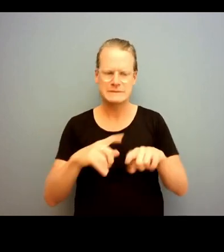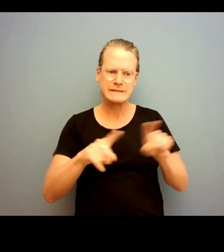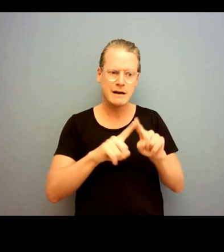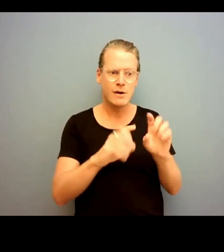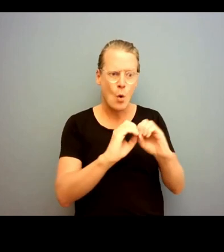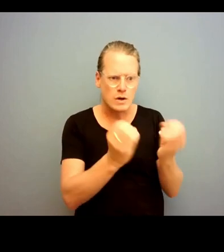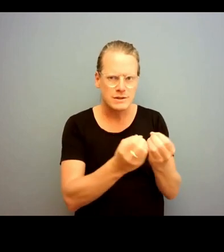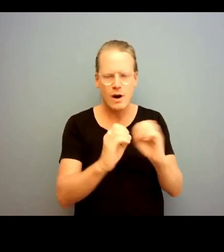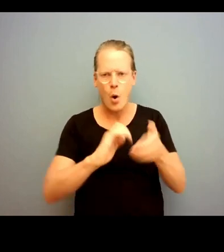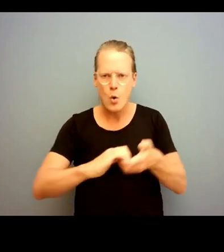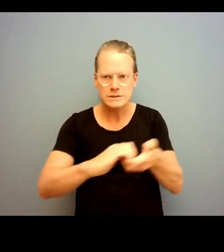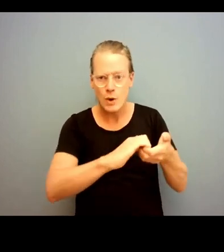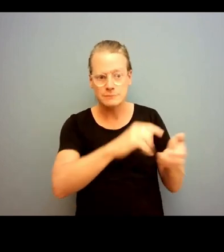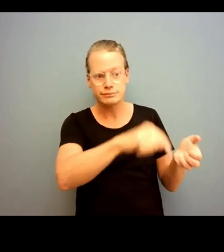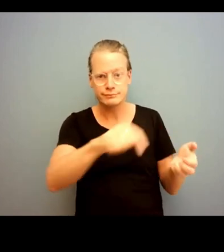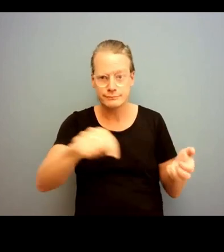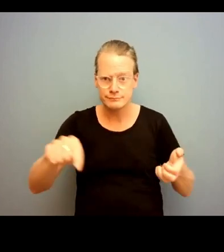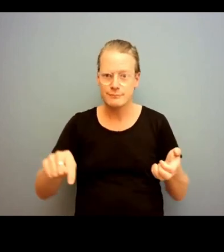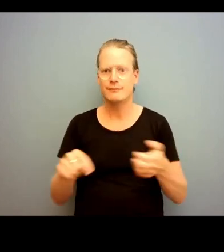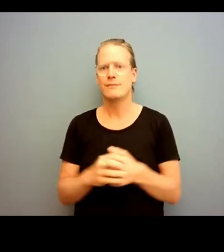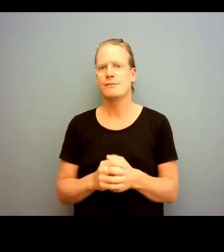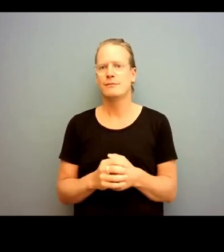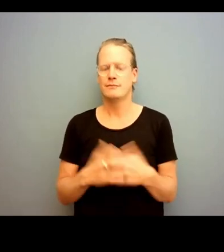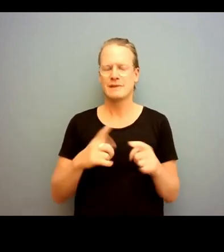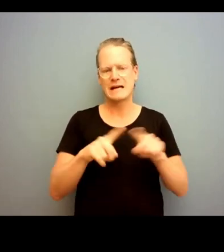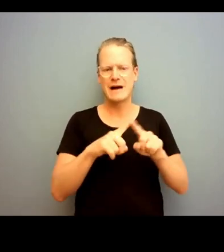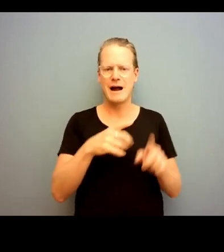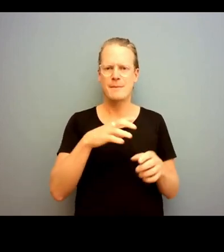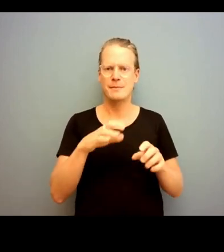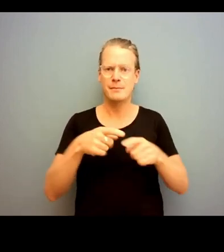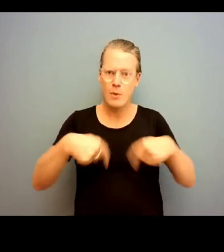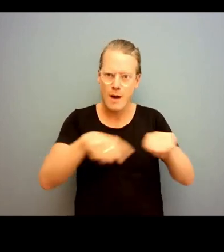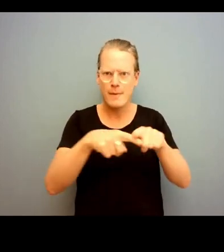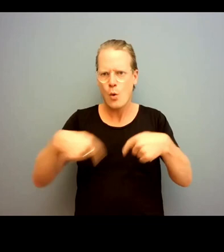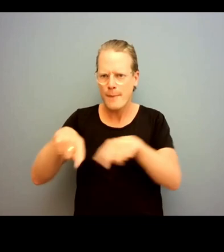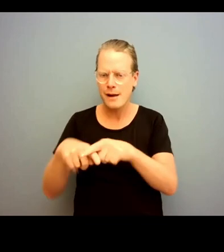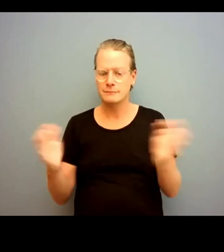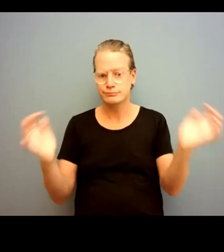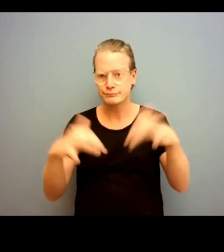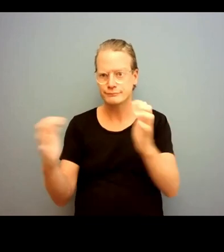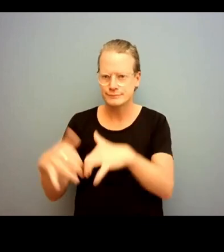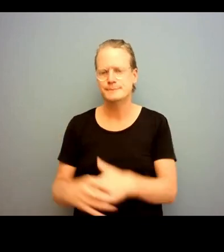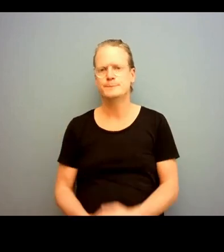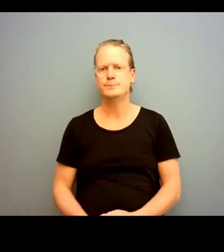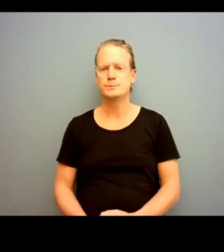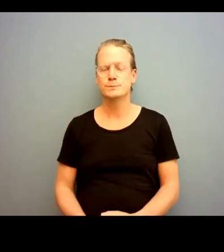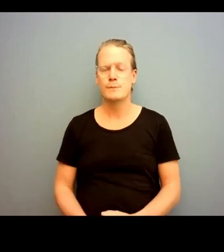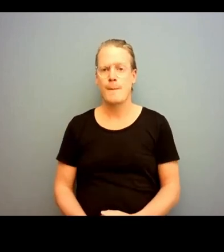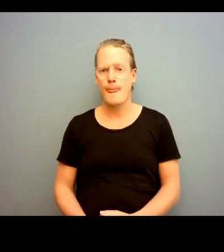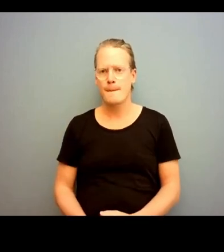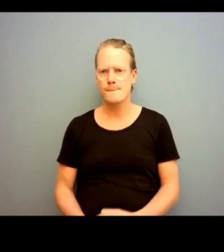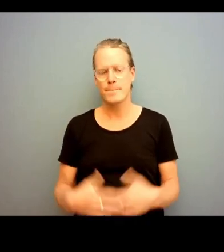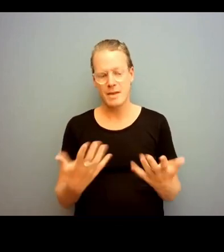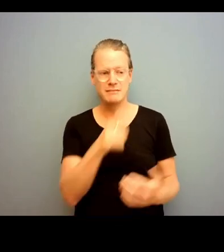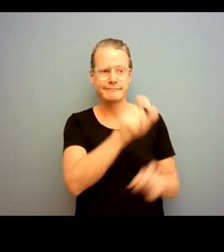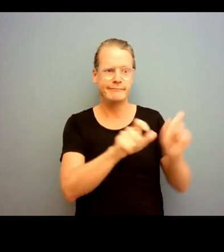Finnish Institute for Health and Welfare, Sami Soster, Advisory Board for the Rights of Persons with